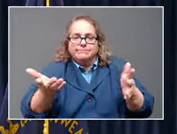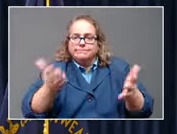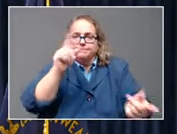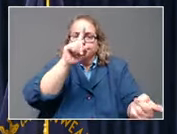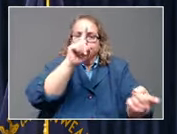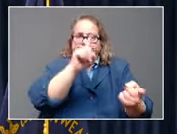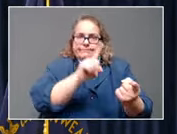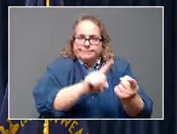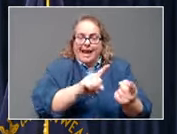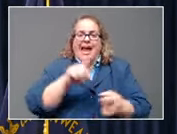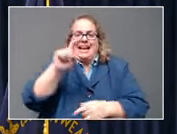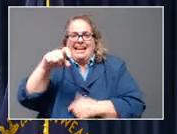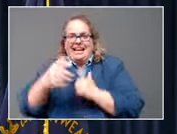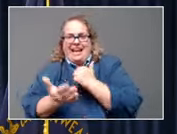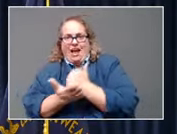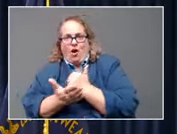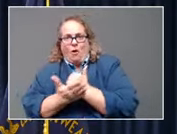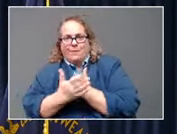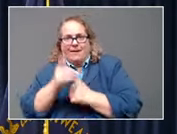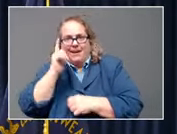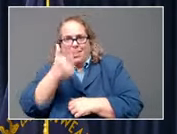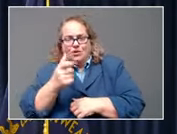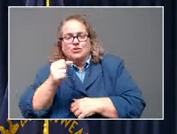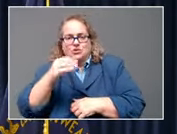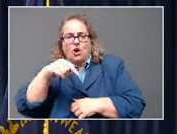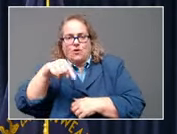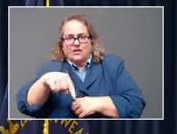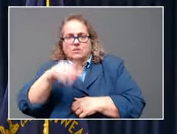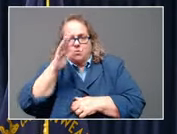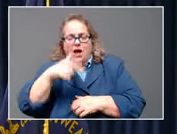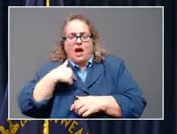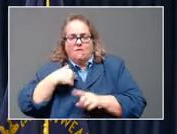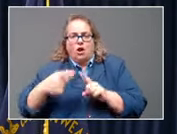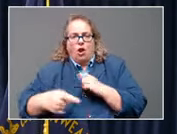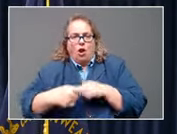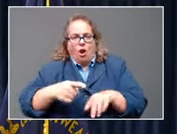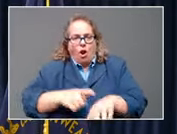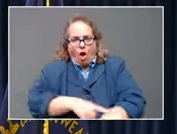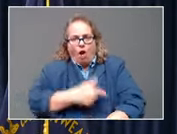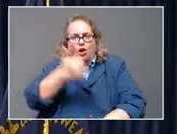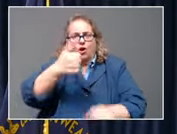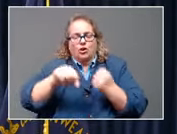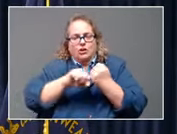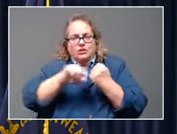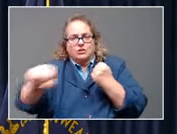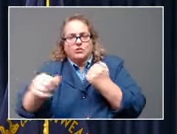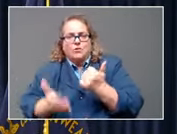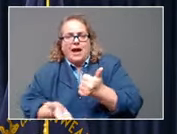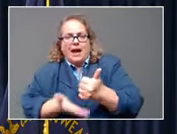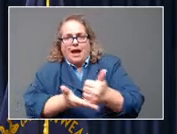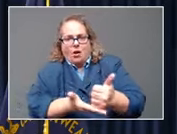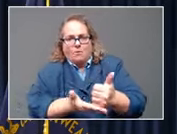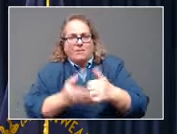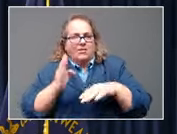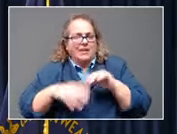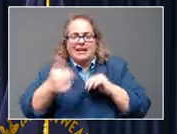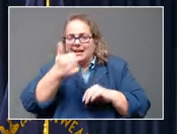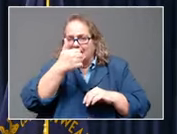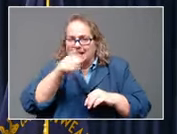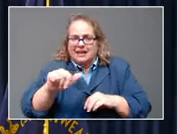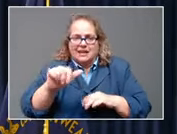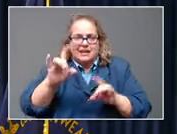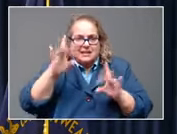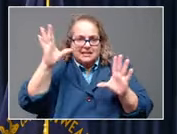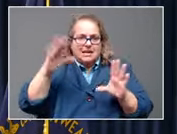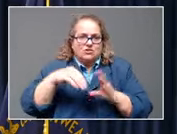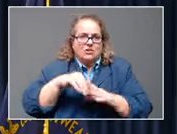aftermath. And this one will have a much longer time horizon than just about any disaster we've seen nationwide, and how